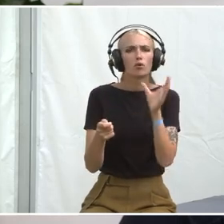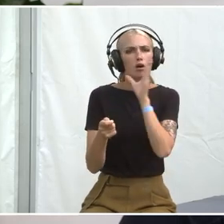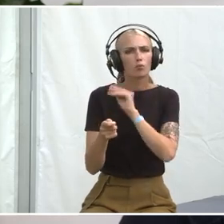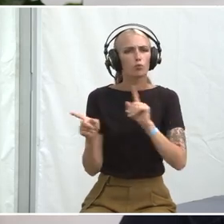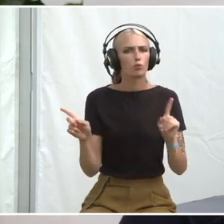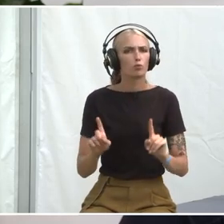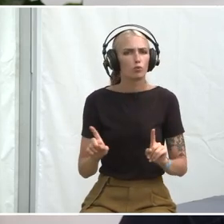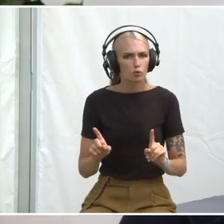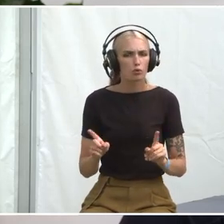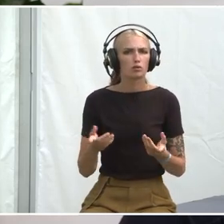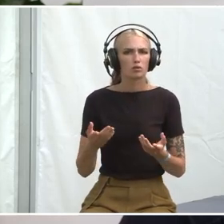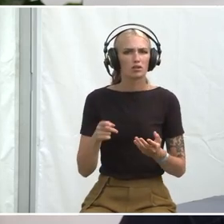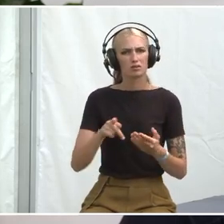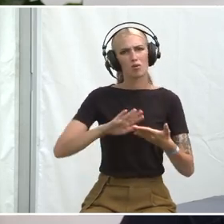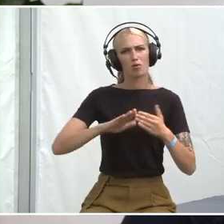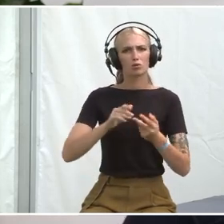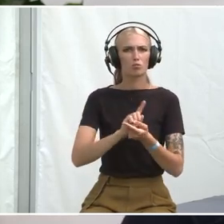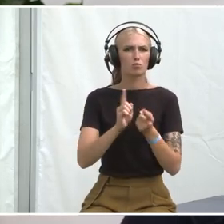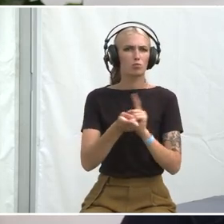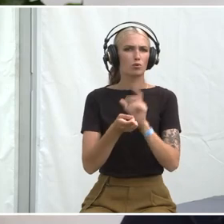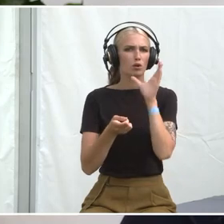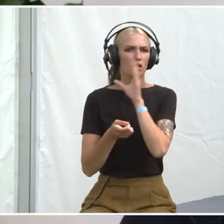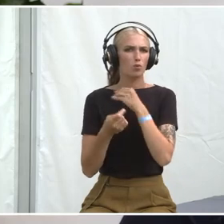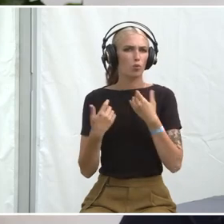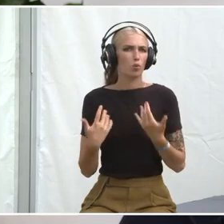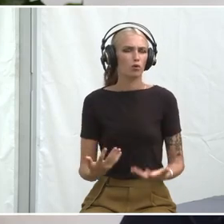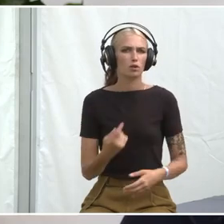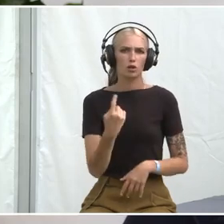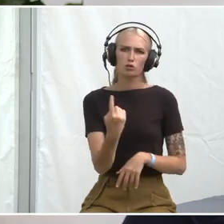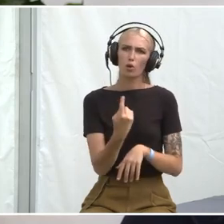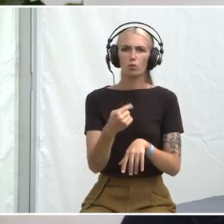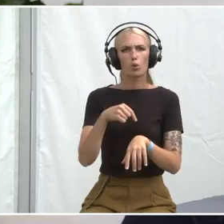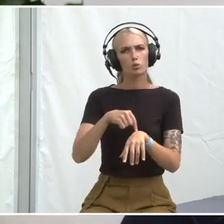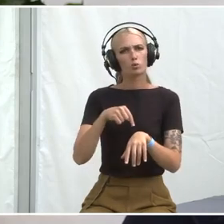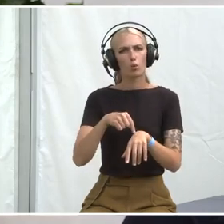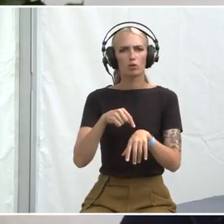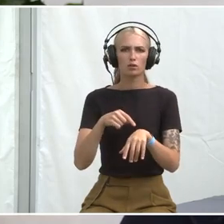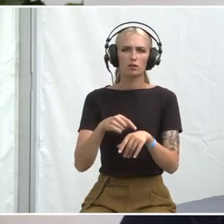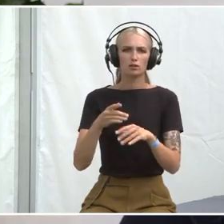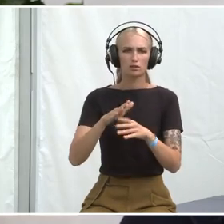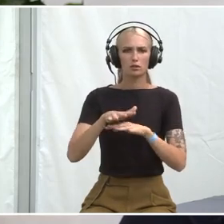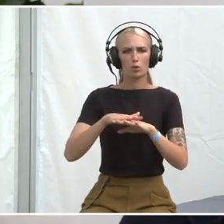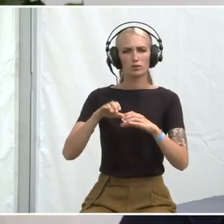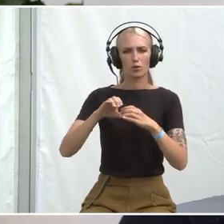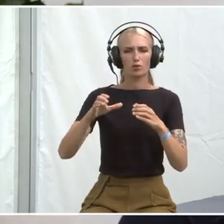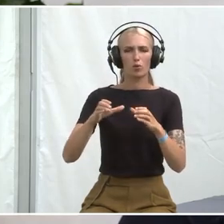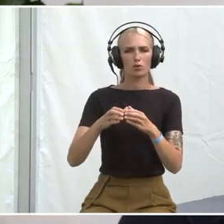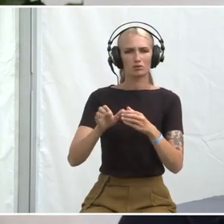in order to curb the trend and help reduce loneliness and social exclusion among young